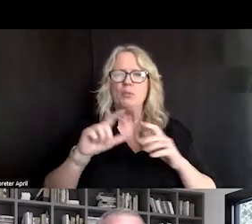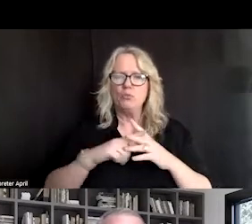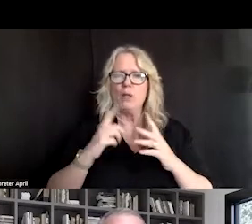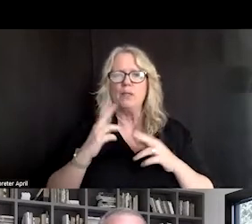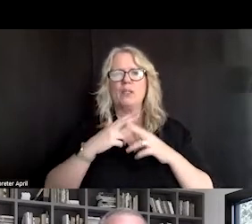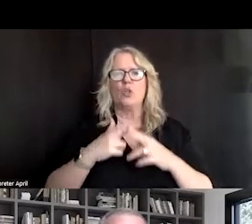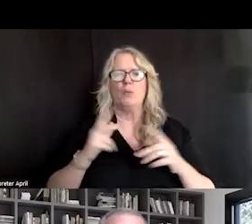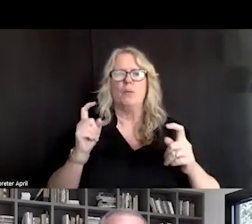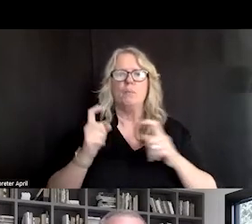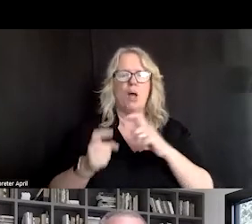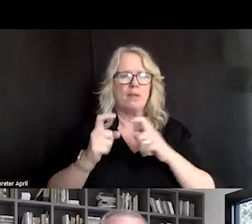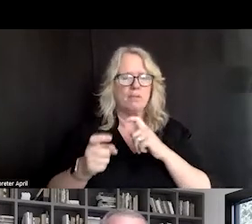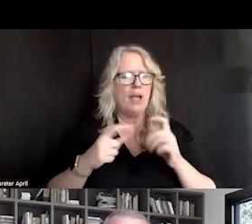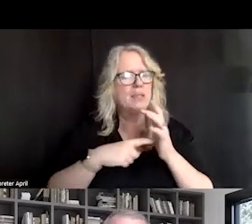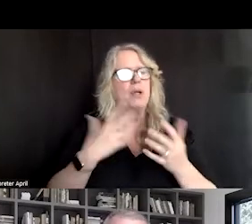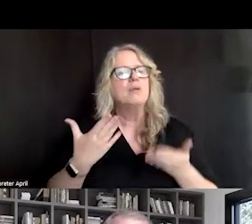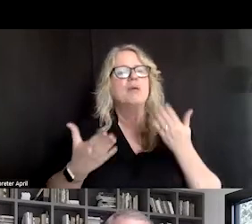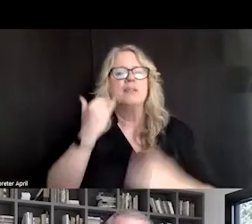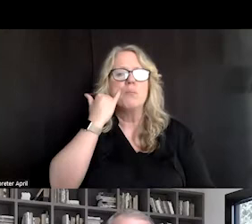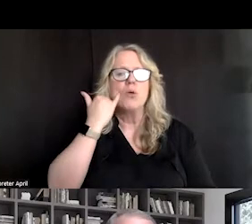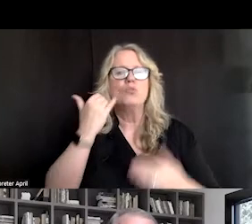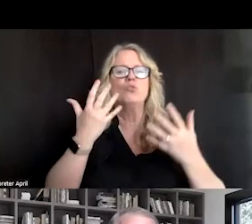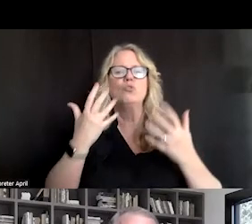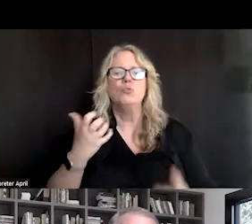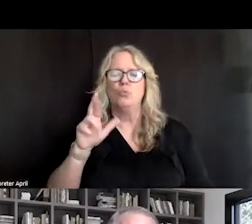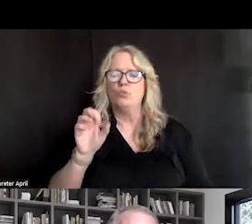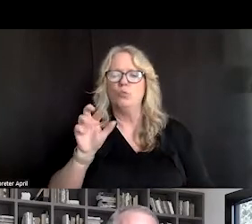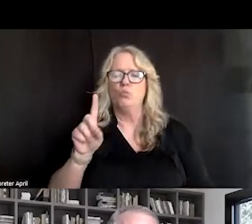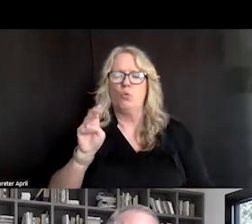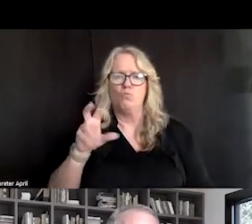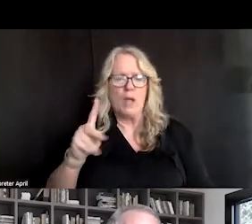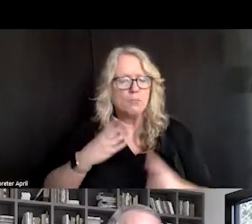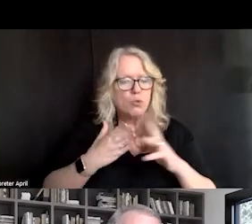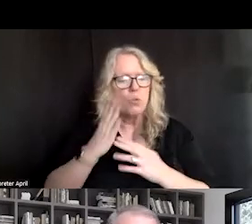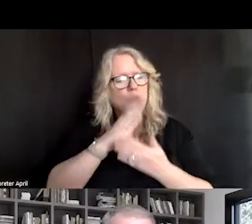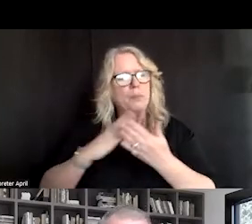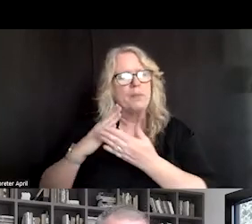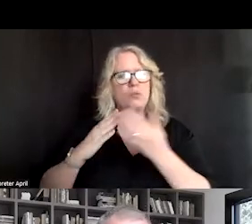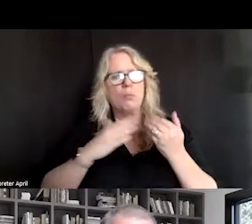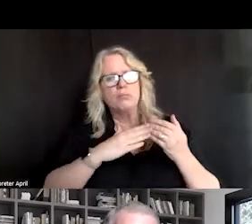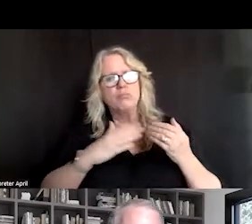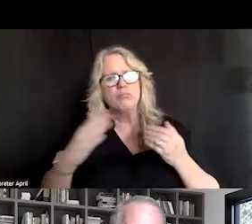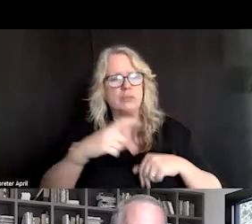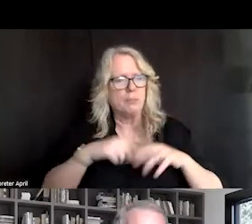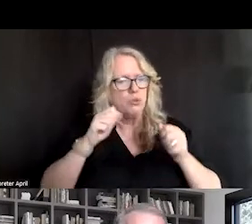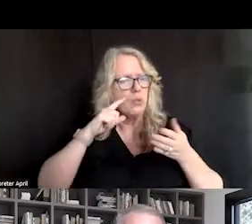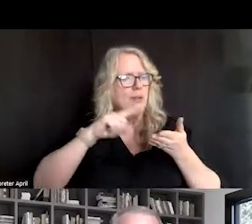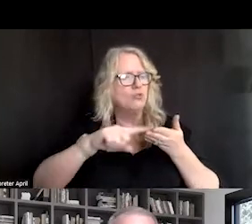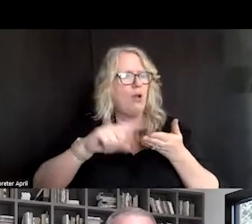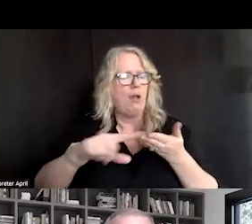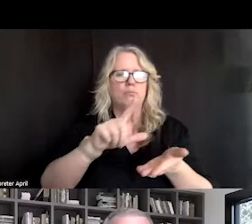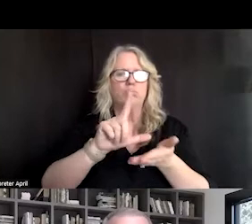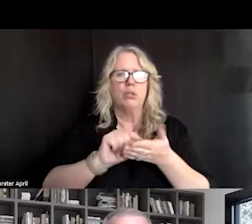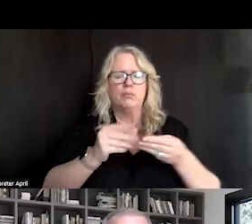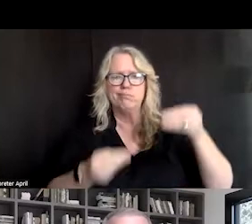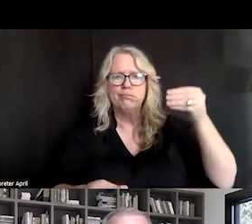it a modified scenario, but let's say you want a roadmap step by step through some of these components over time. You can track that, print it all off